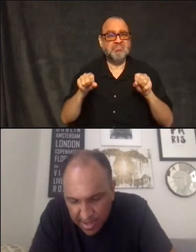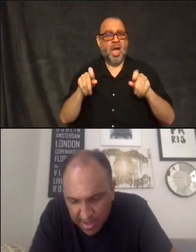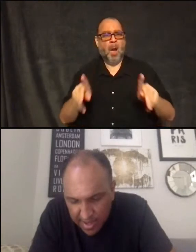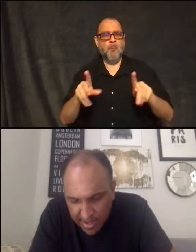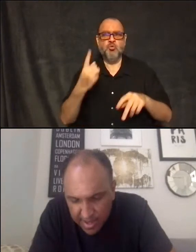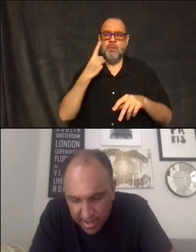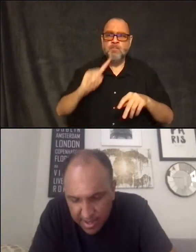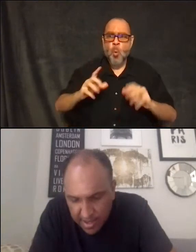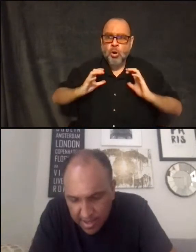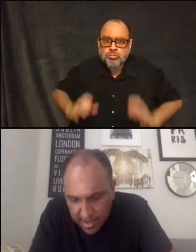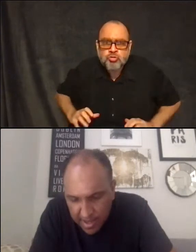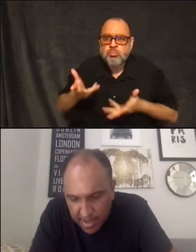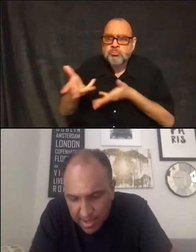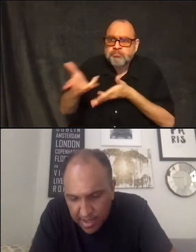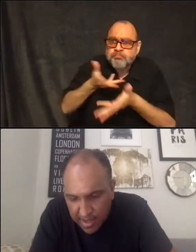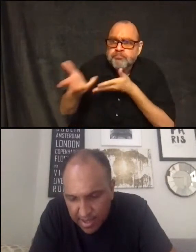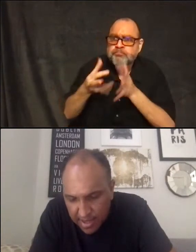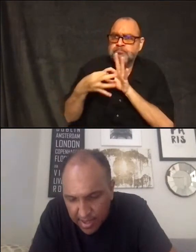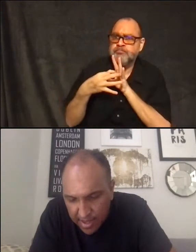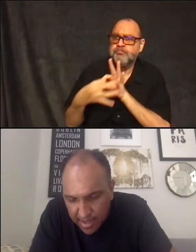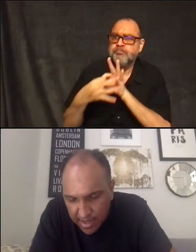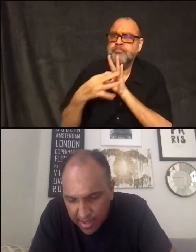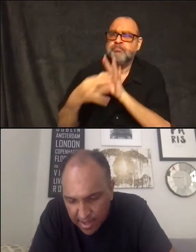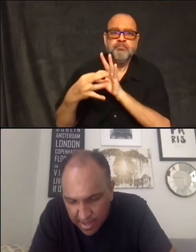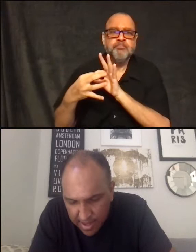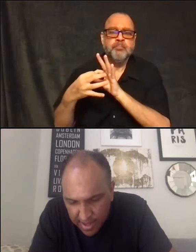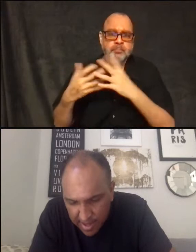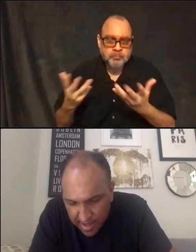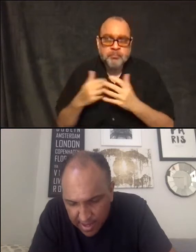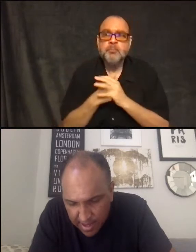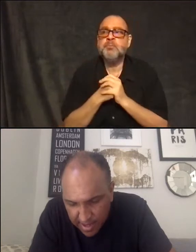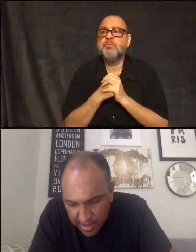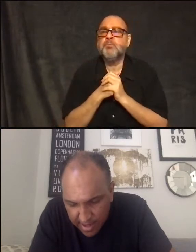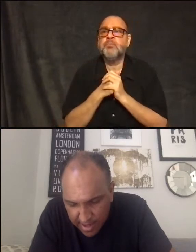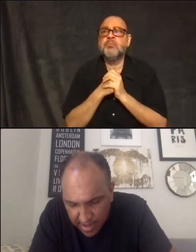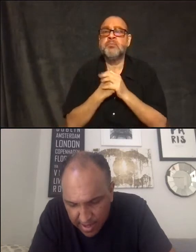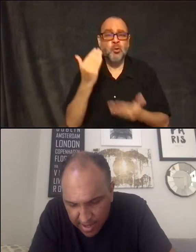individuals. There isn't any type of getting dressed up for the